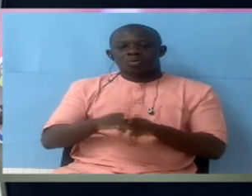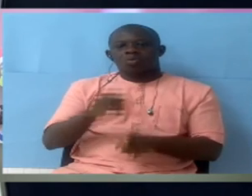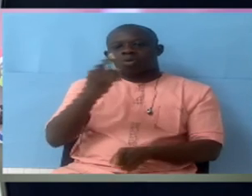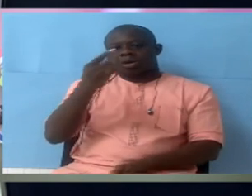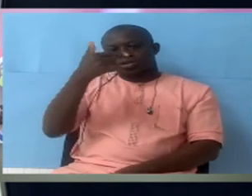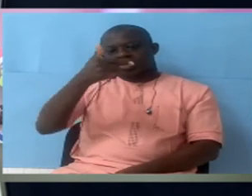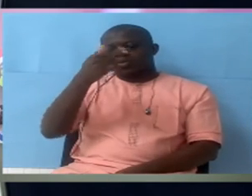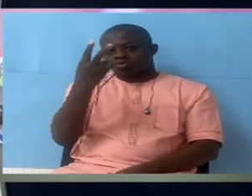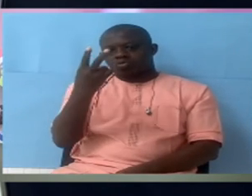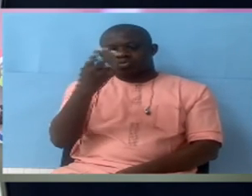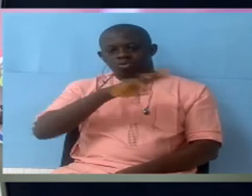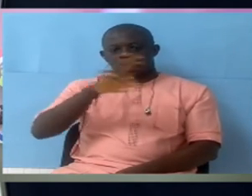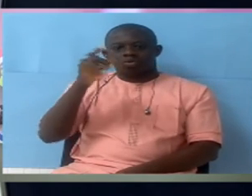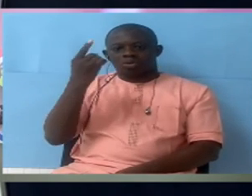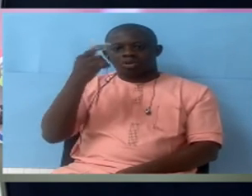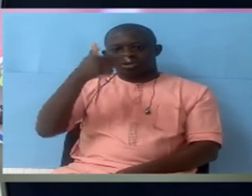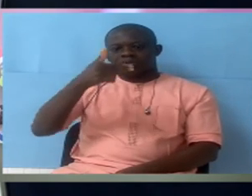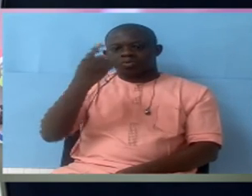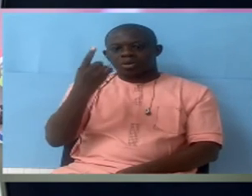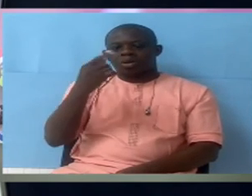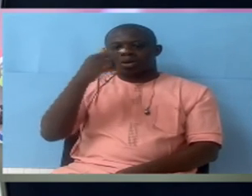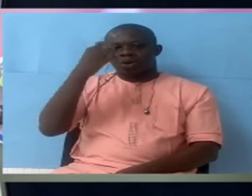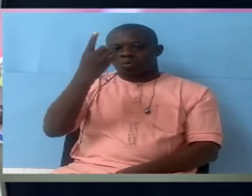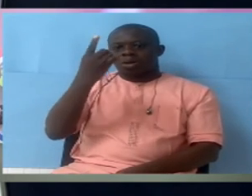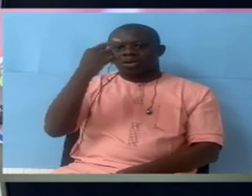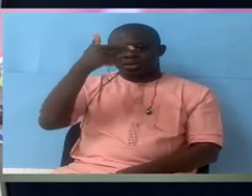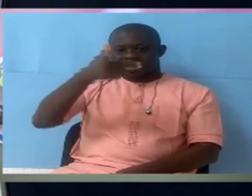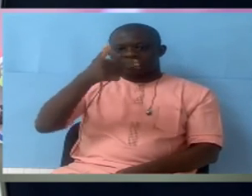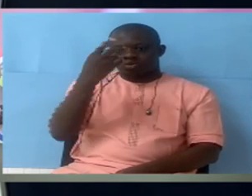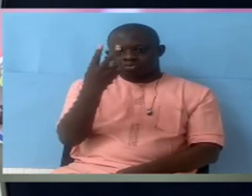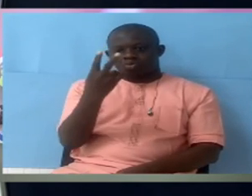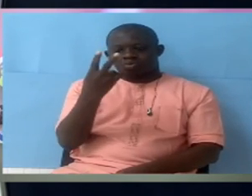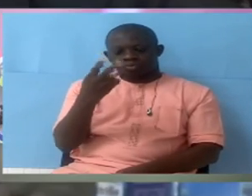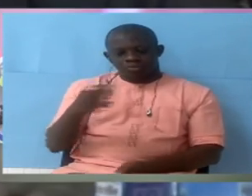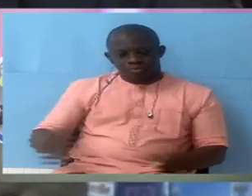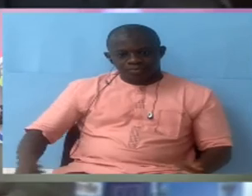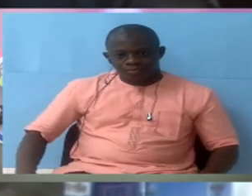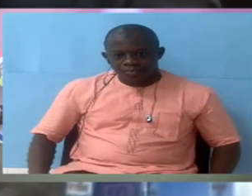172, not 171. Yes, Mr. Chairman.